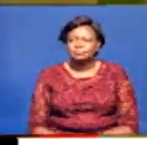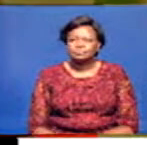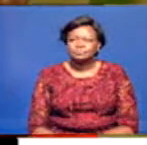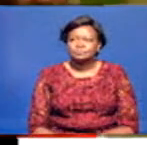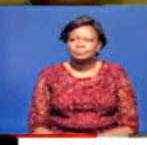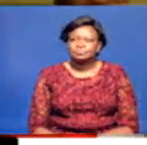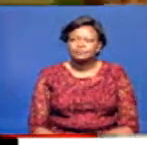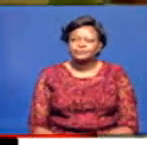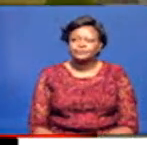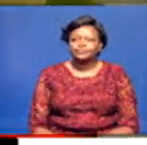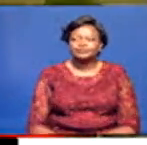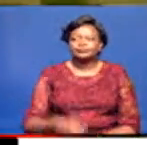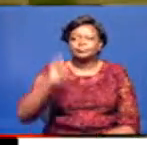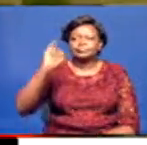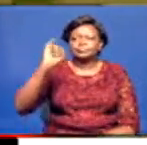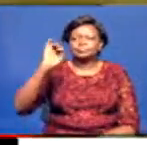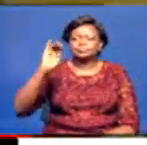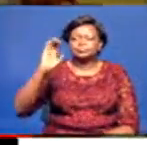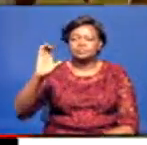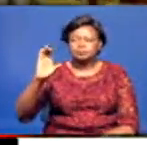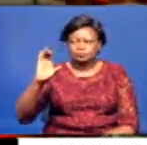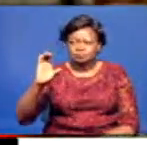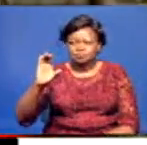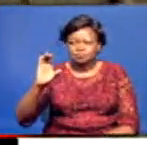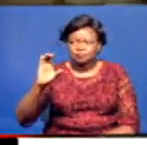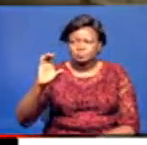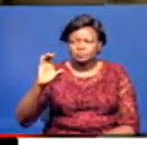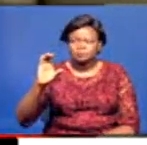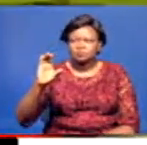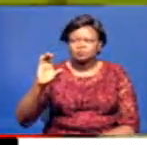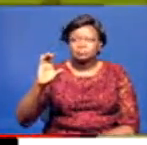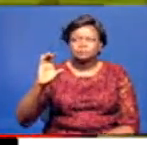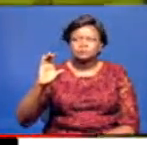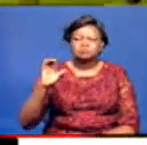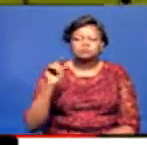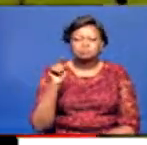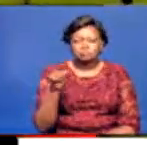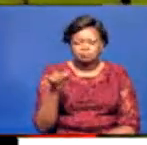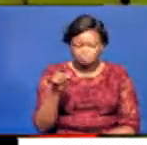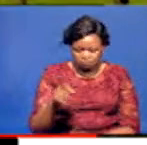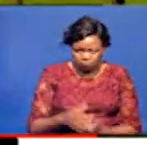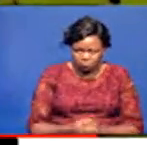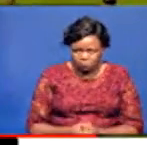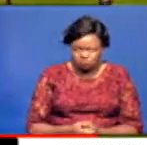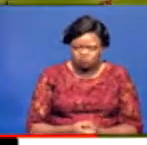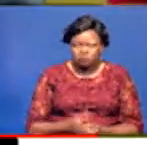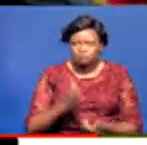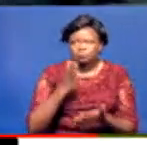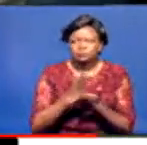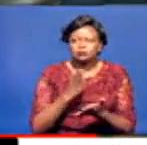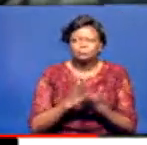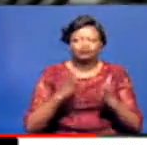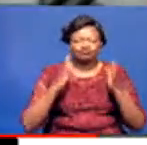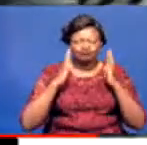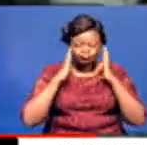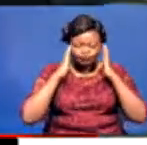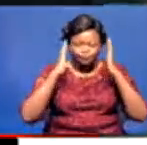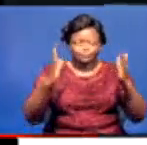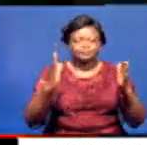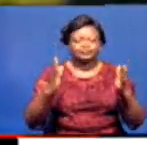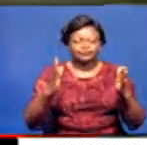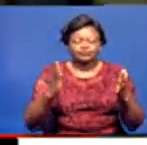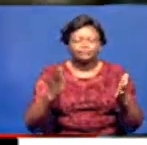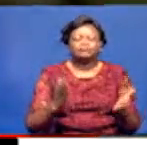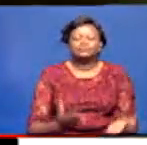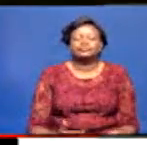The Independent Electoral and Boundaries Commission has called for calm, affirming its commitment to uphold the integrity of the August